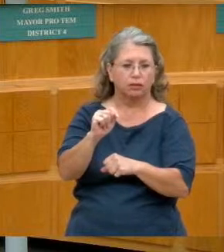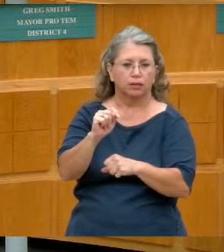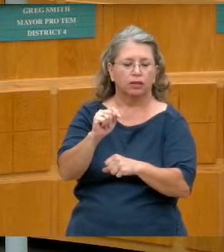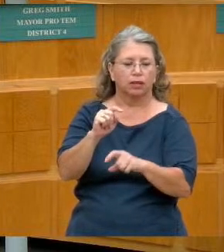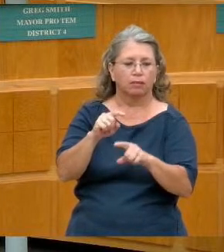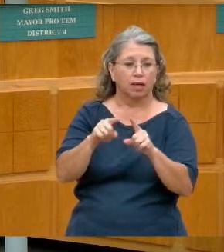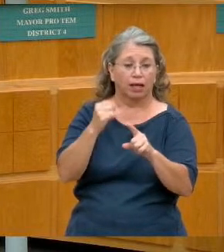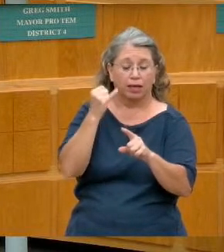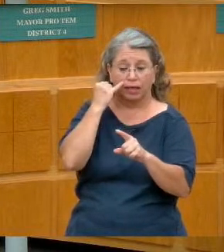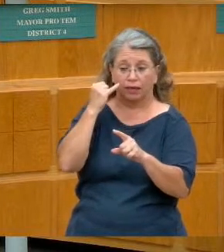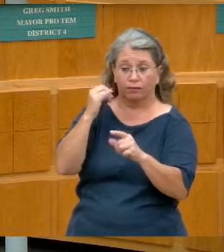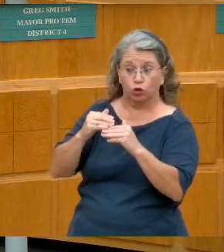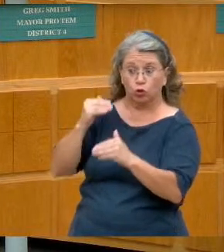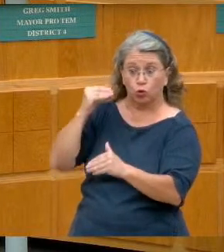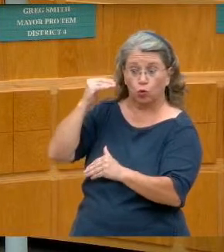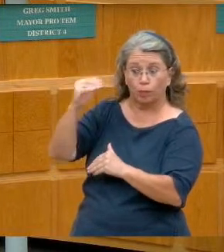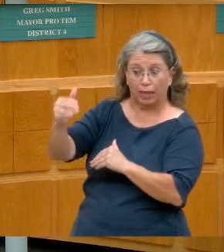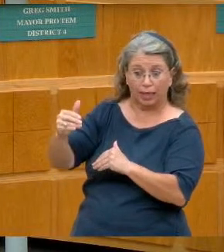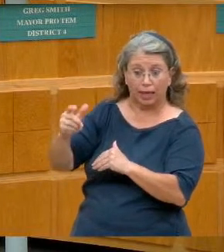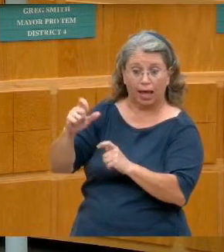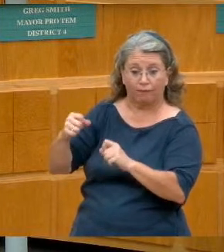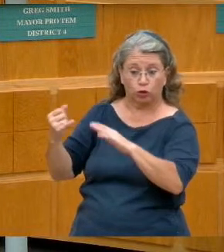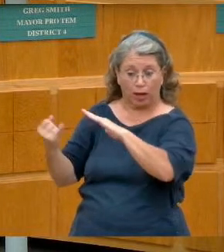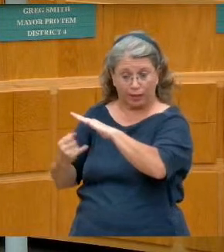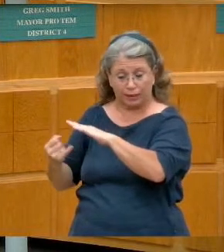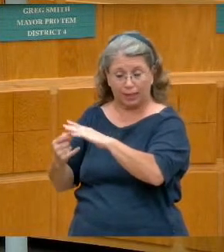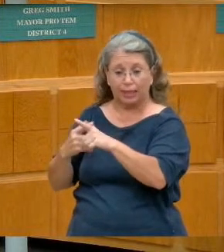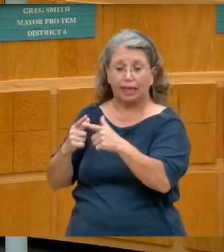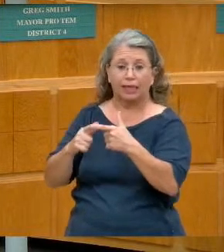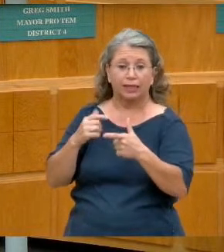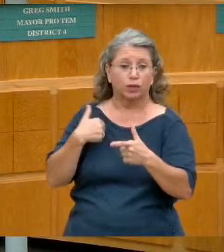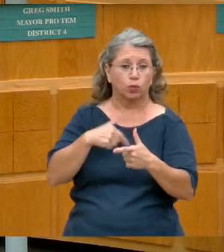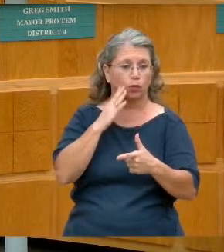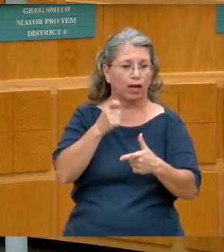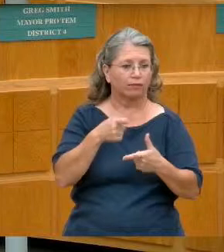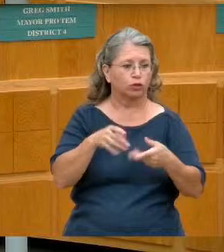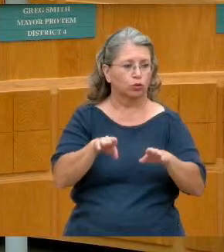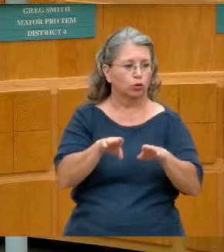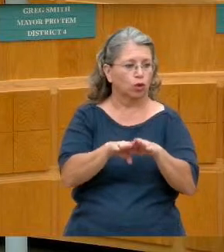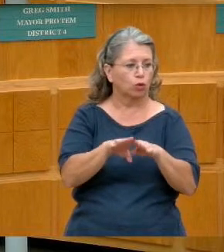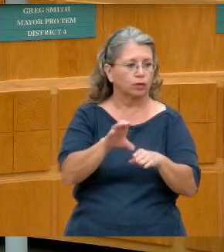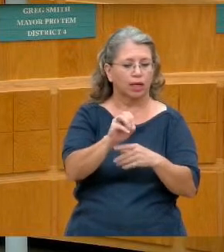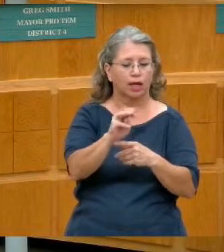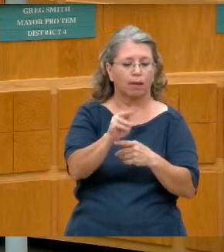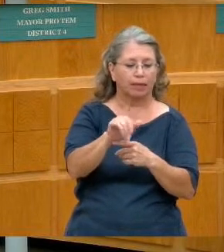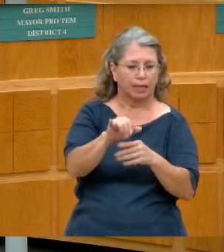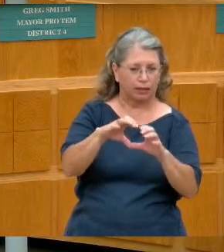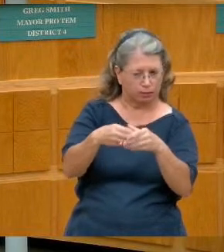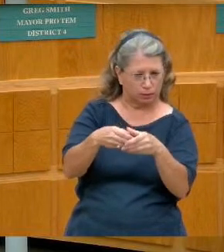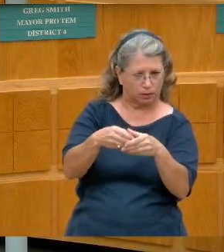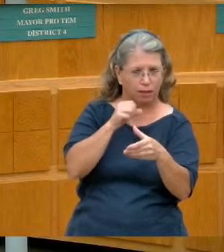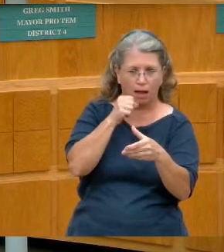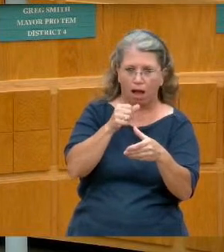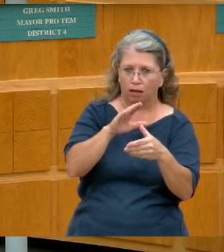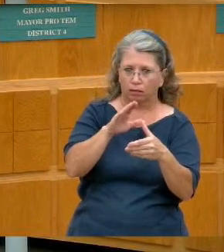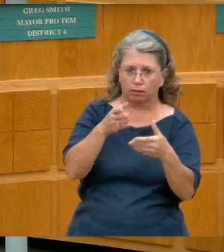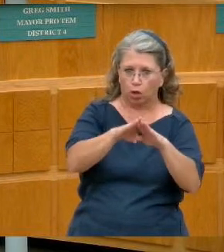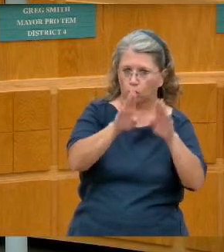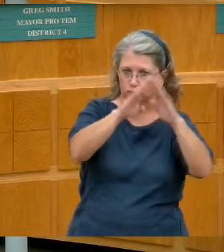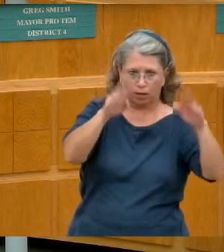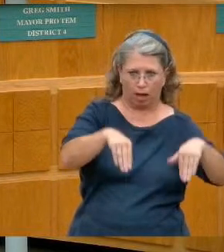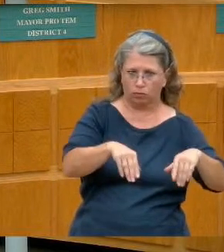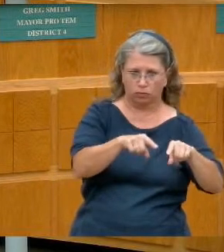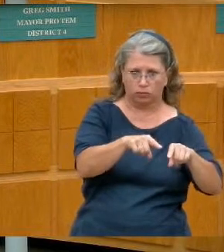are out, then we'll have to close companies, not stations. But we'll monitor it closely. There could be a situation this weekend, in